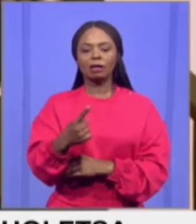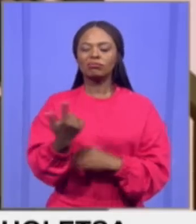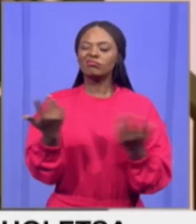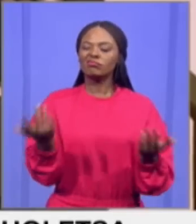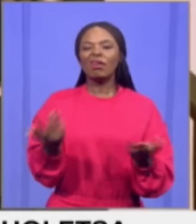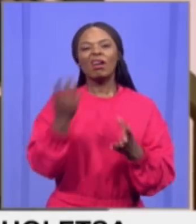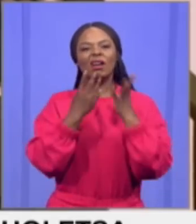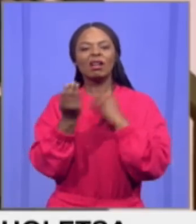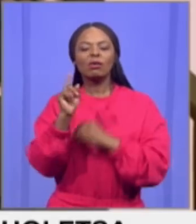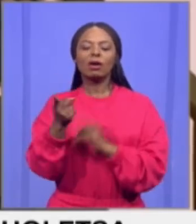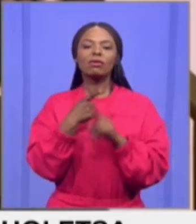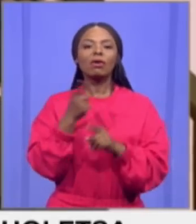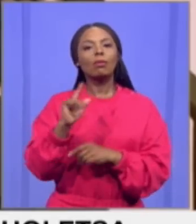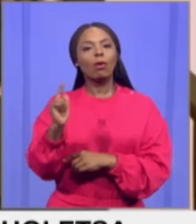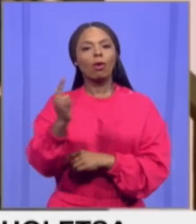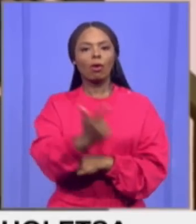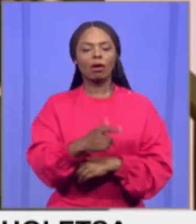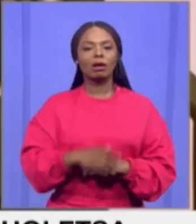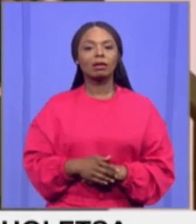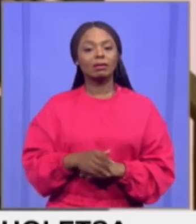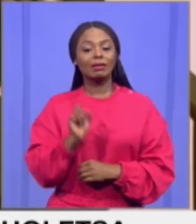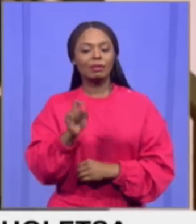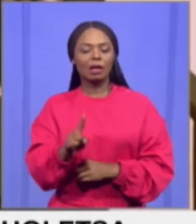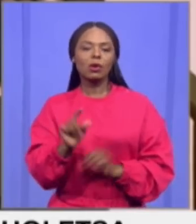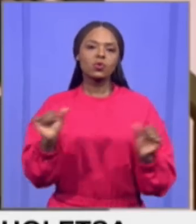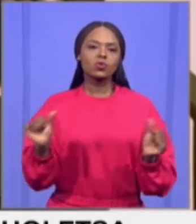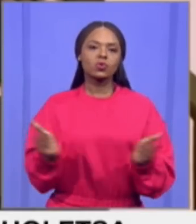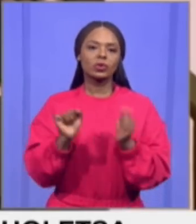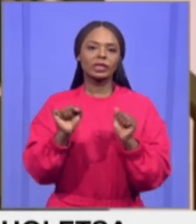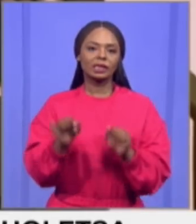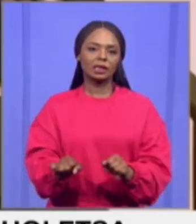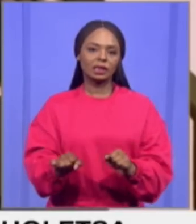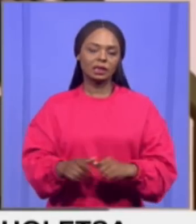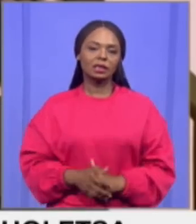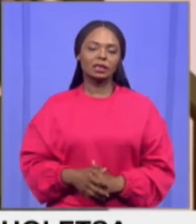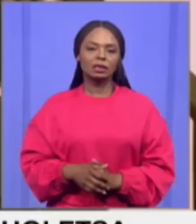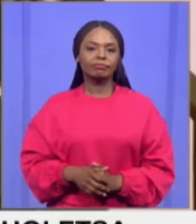learning from you. So that is very good.